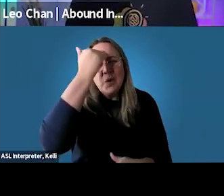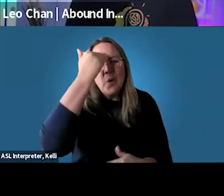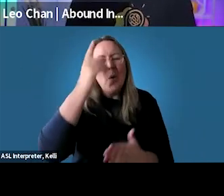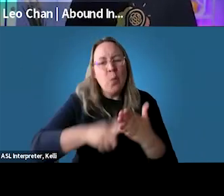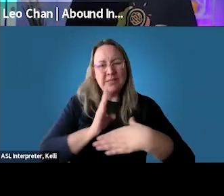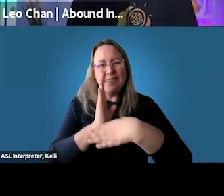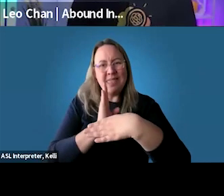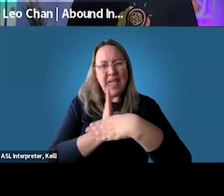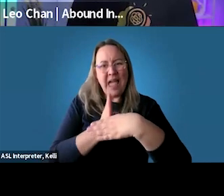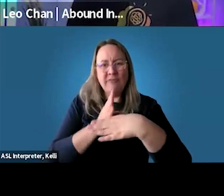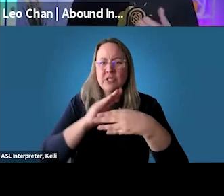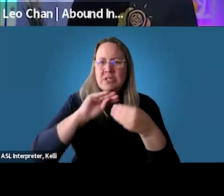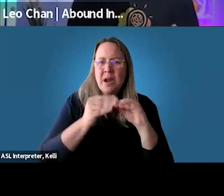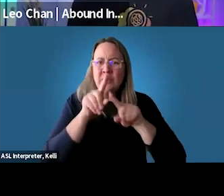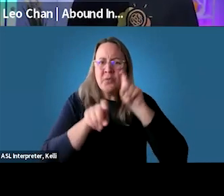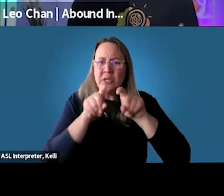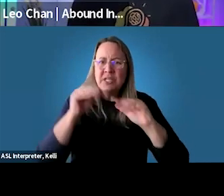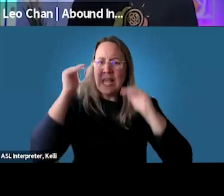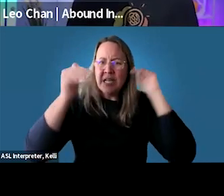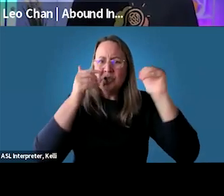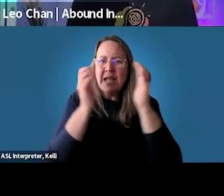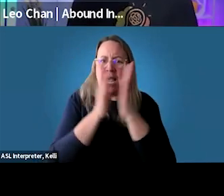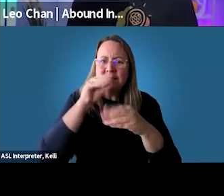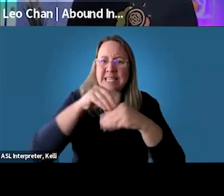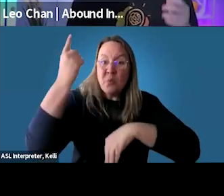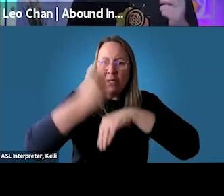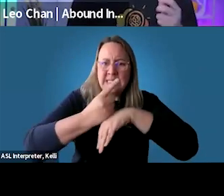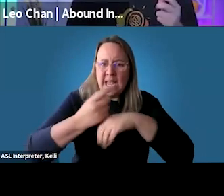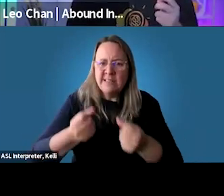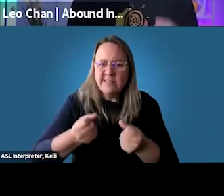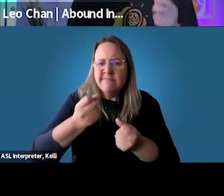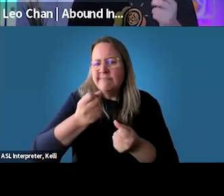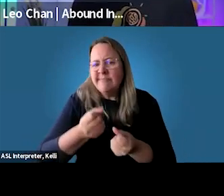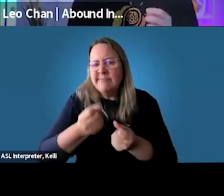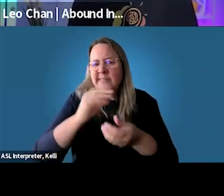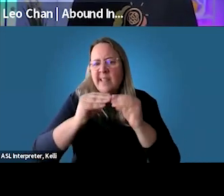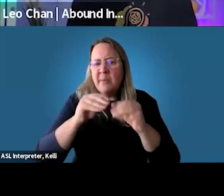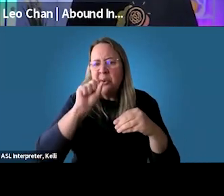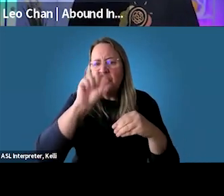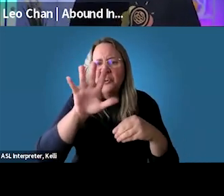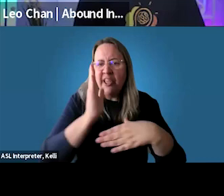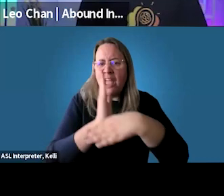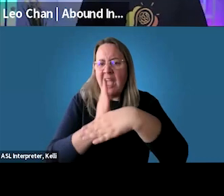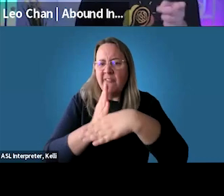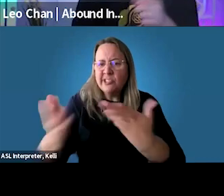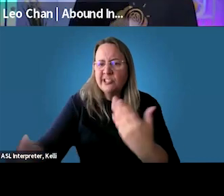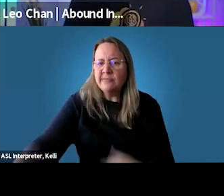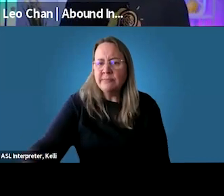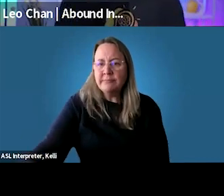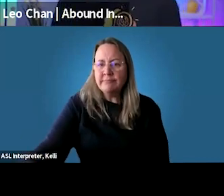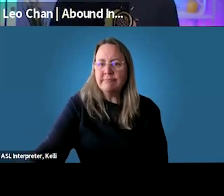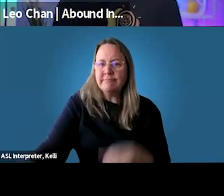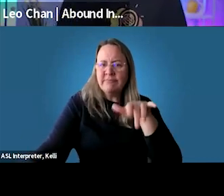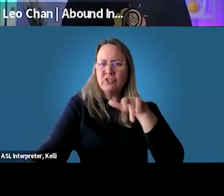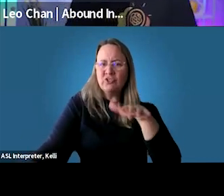the average number of questions an adult asks in a day? What's the average number of questions an adult asks in a day? I want to see